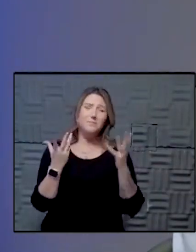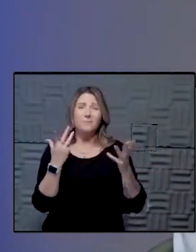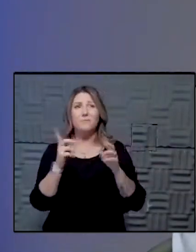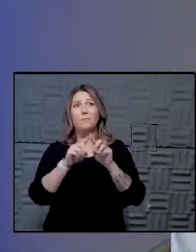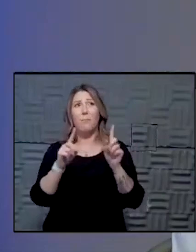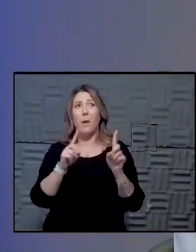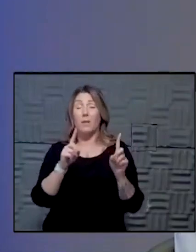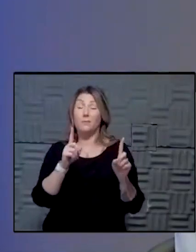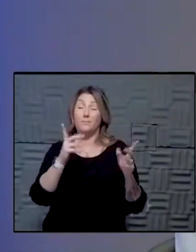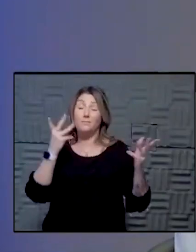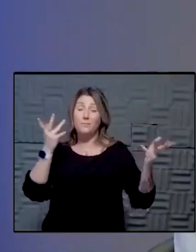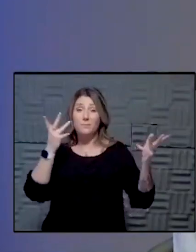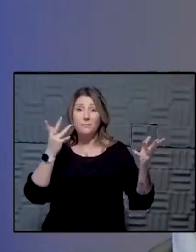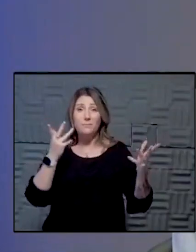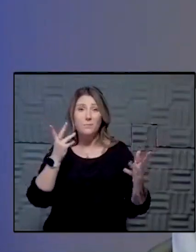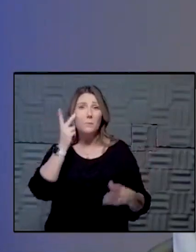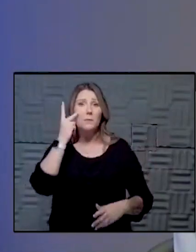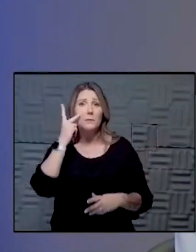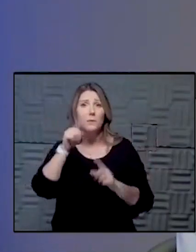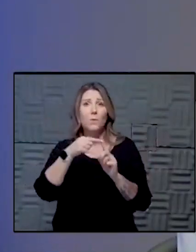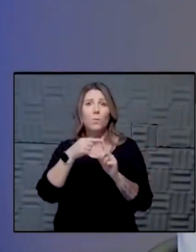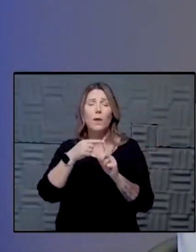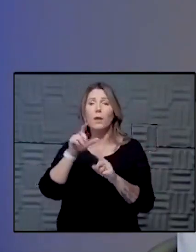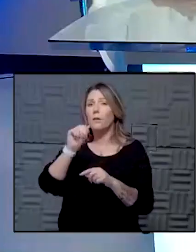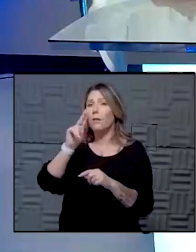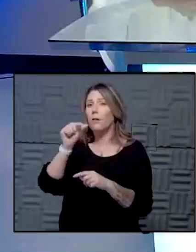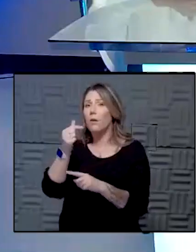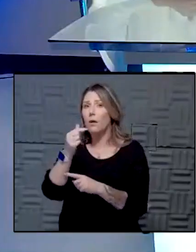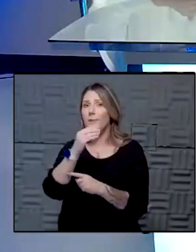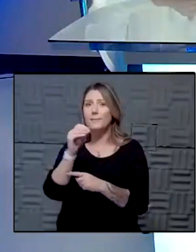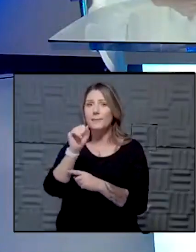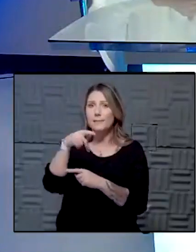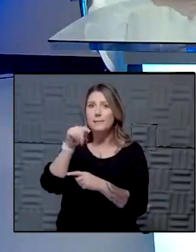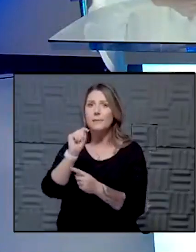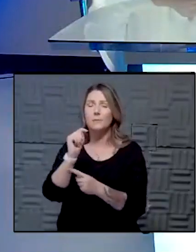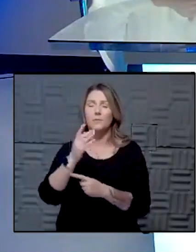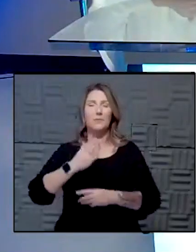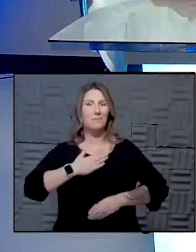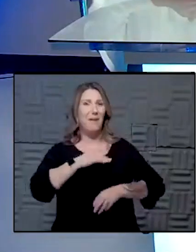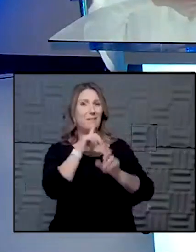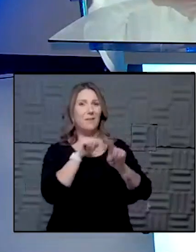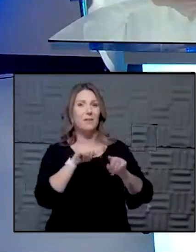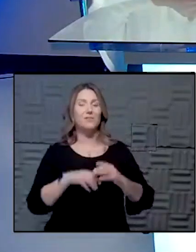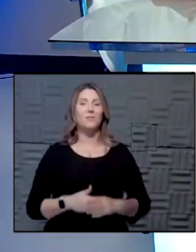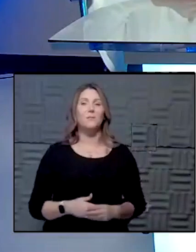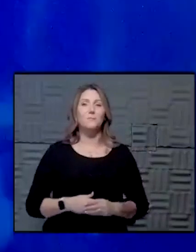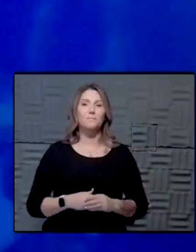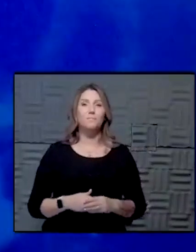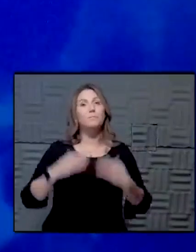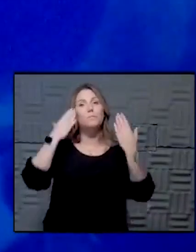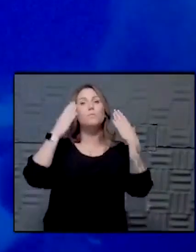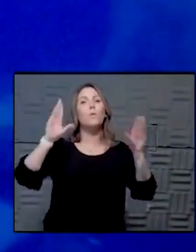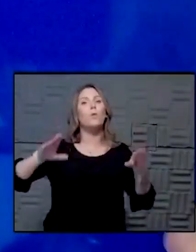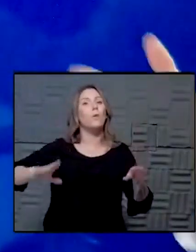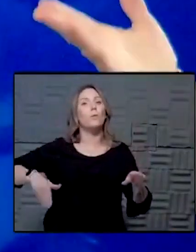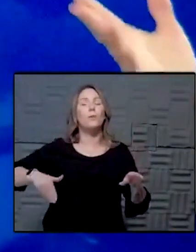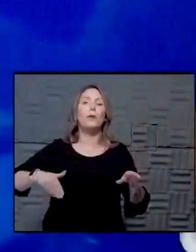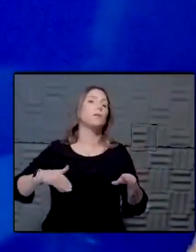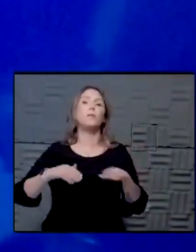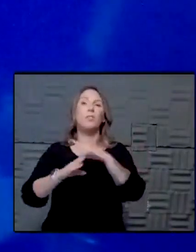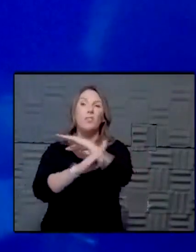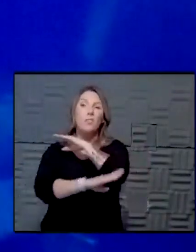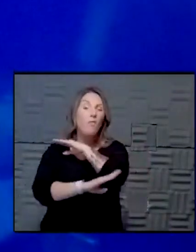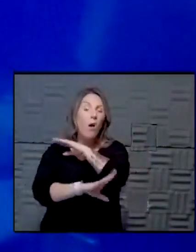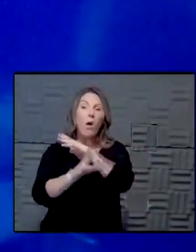at once we get to August and September. Here's my answer. I think we don't know yet what this fall looks like, to